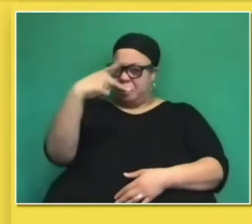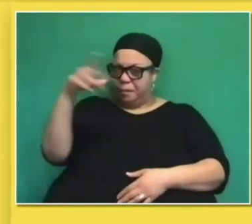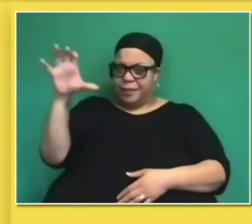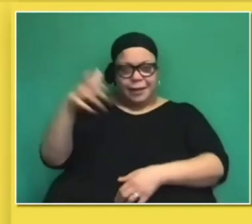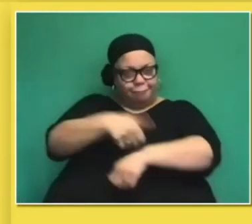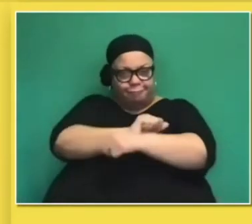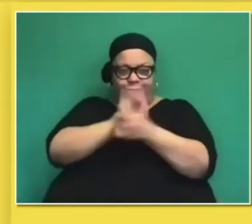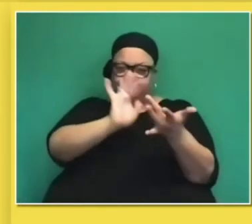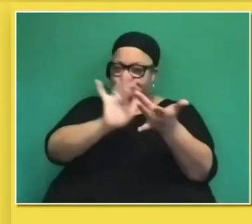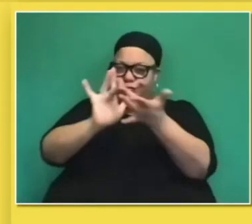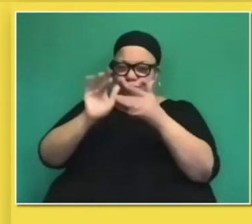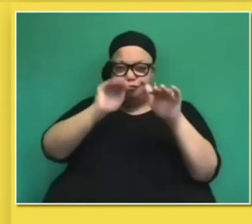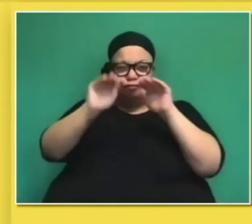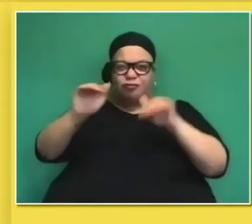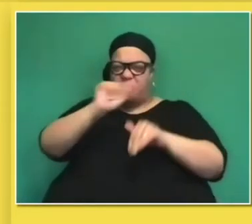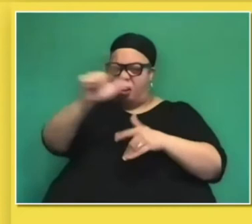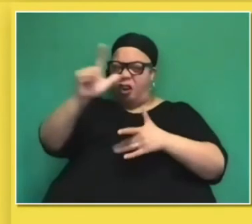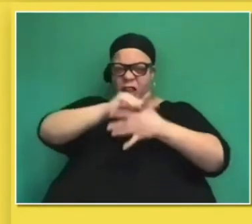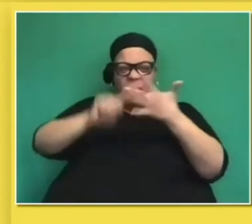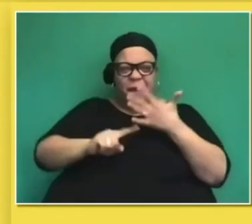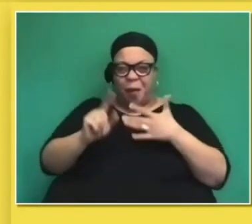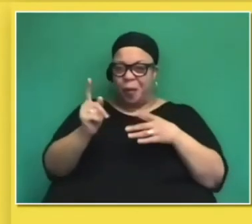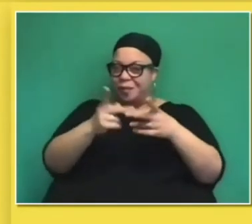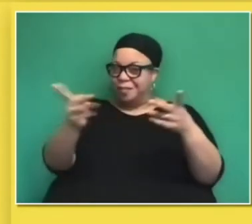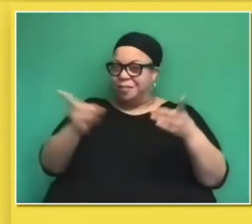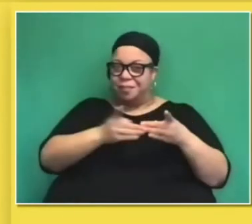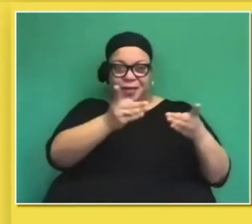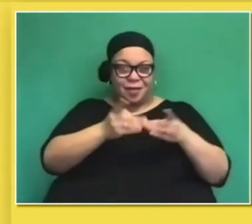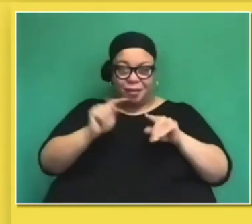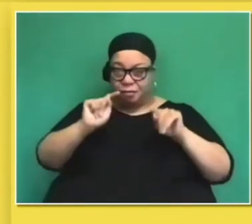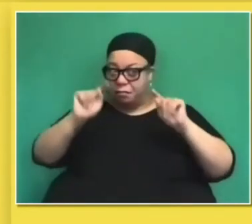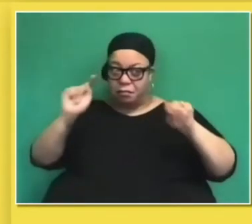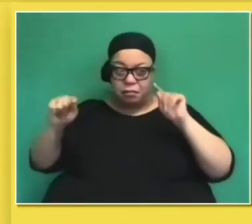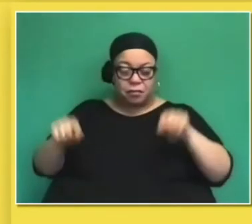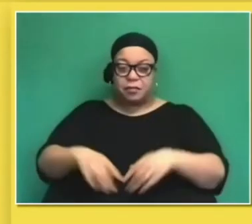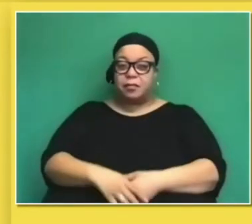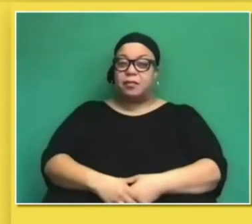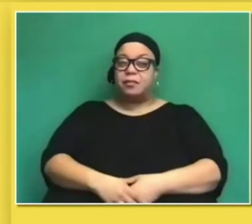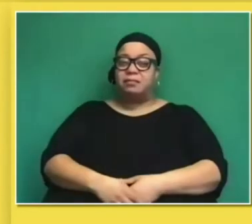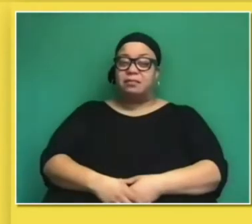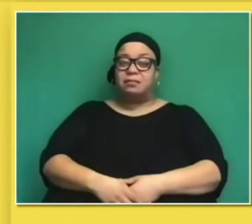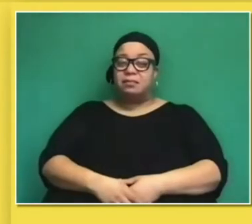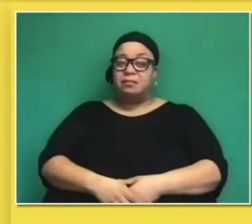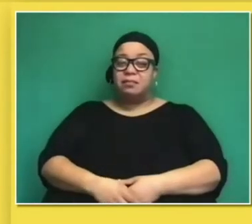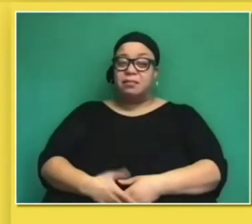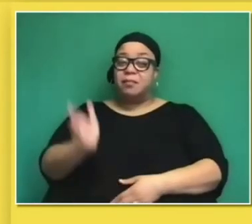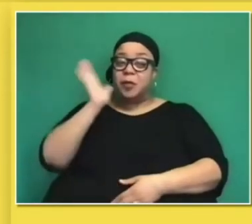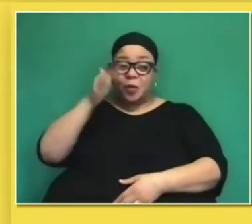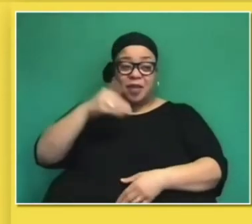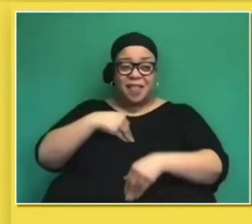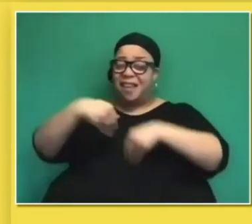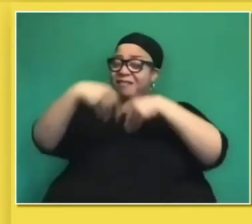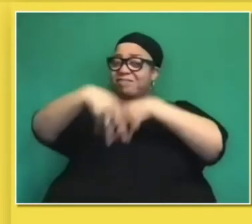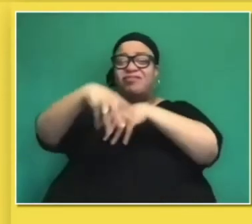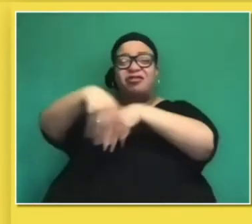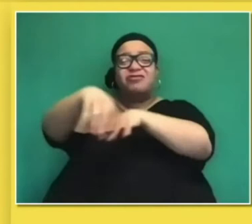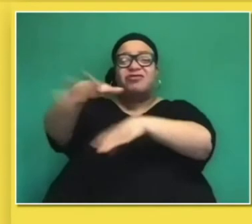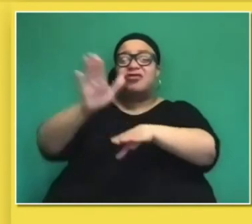happen. Thousands of people in the street around these issues, yes. We've not even yet pushed